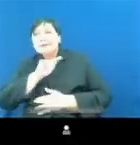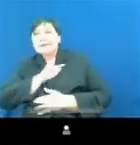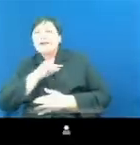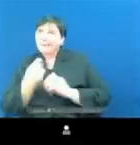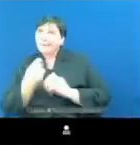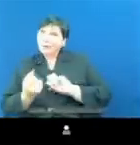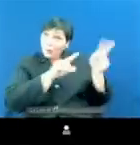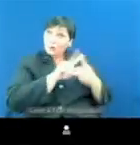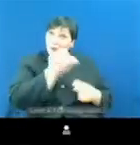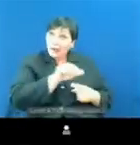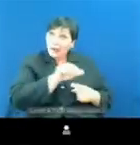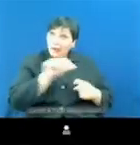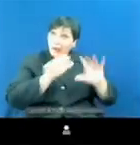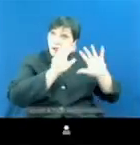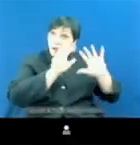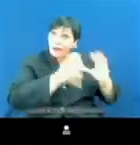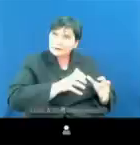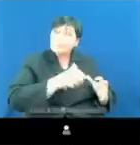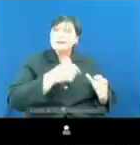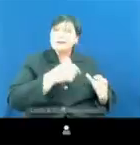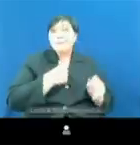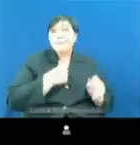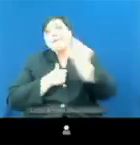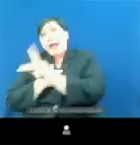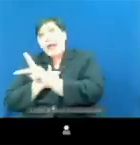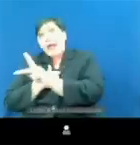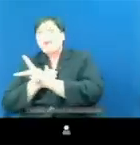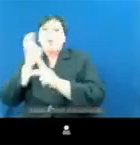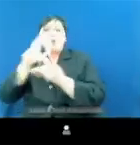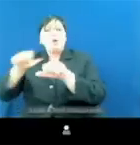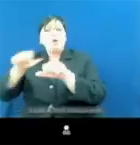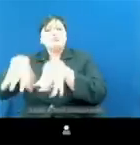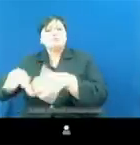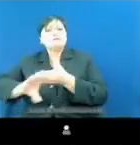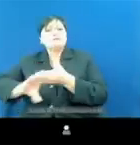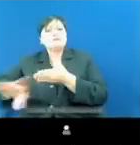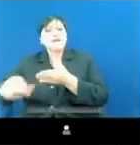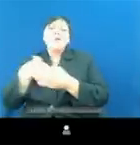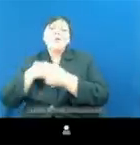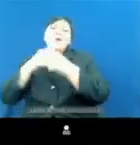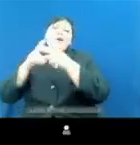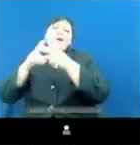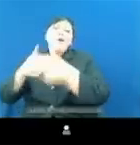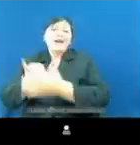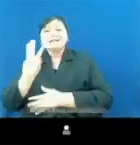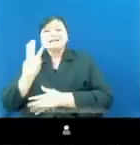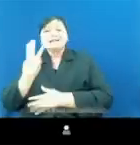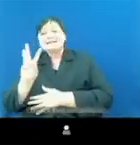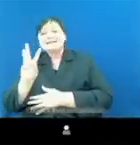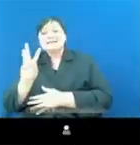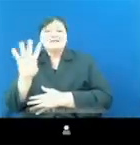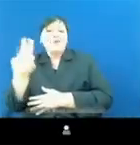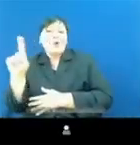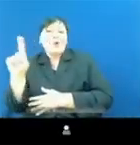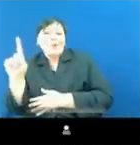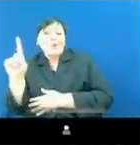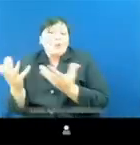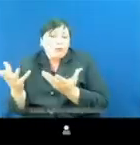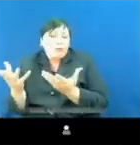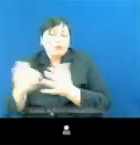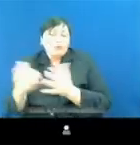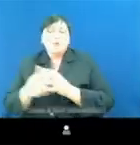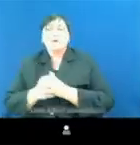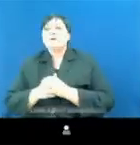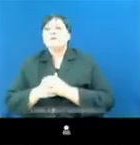later, and then your case is dismissed. Well, we call that a 641. So you might go into court, and